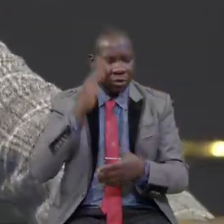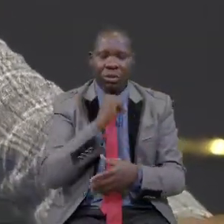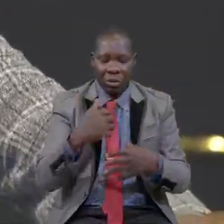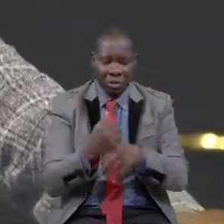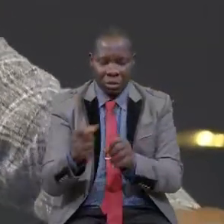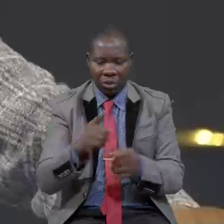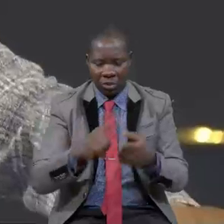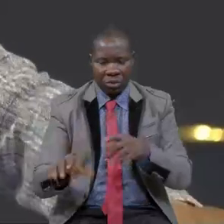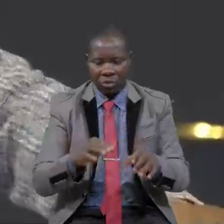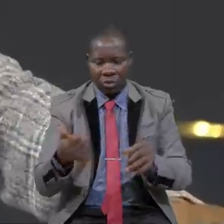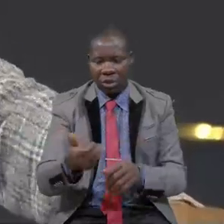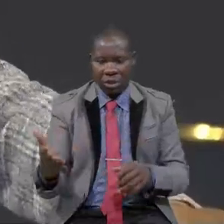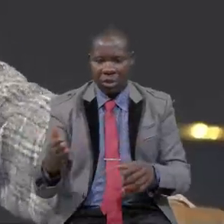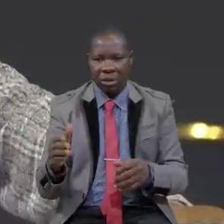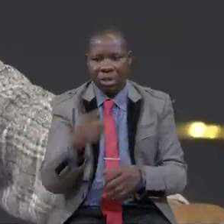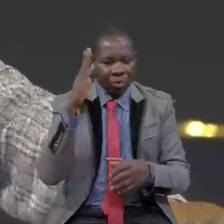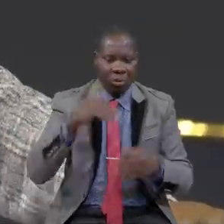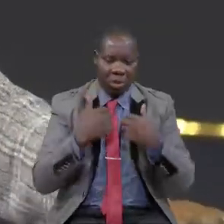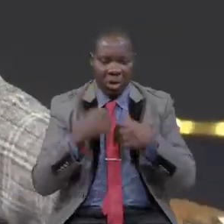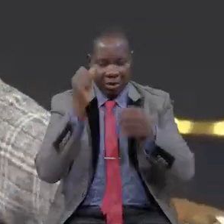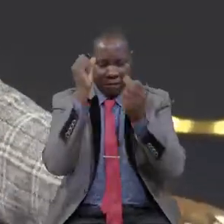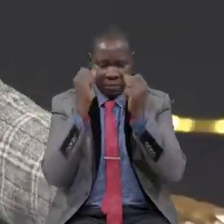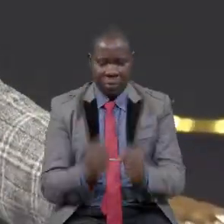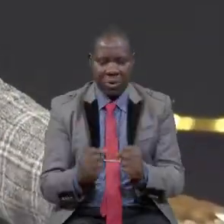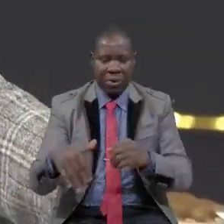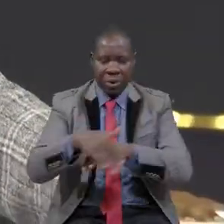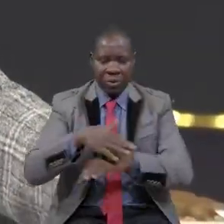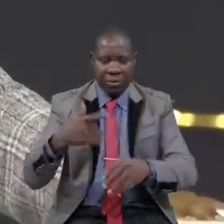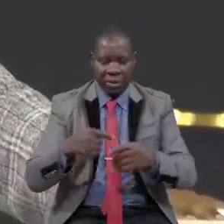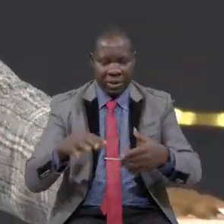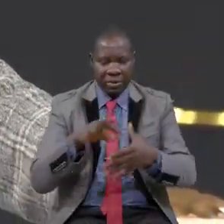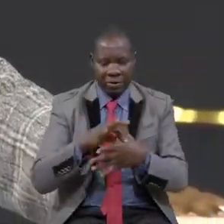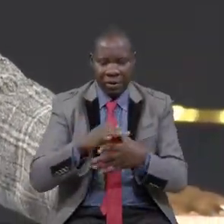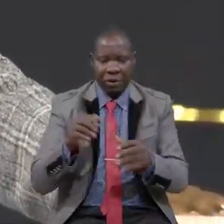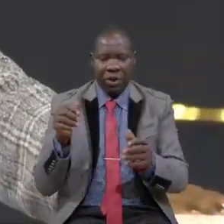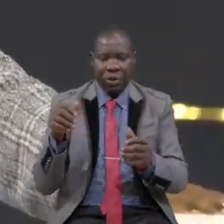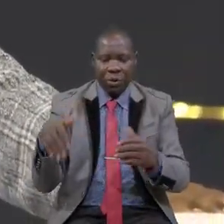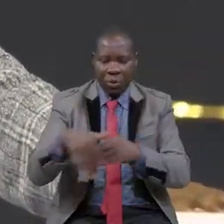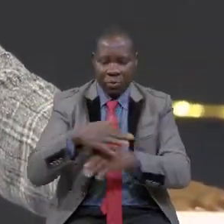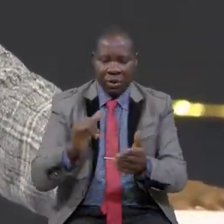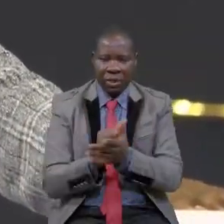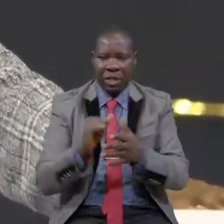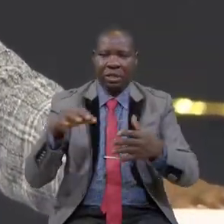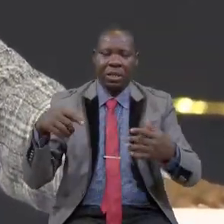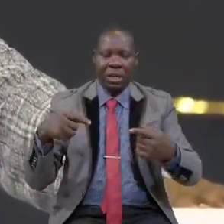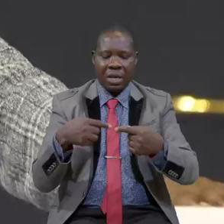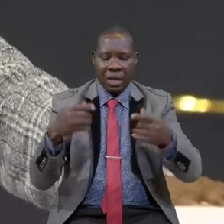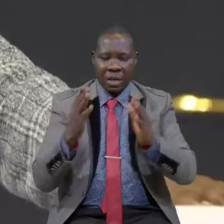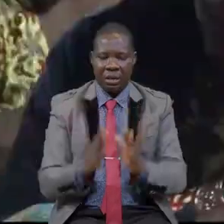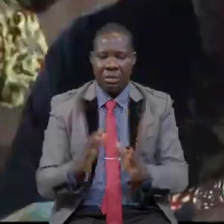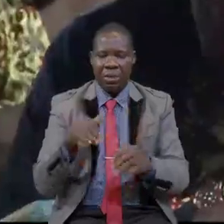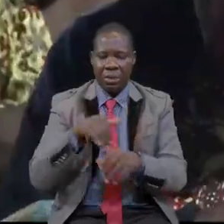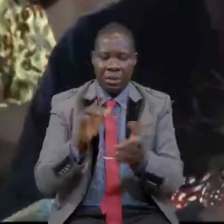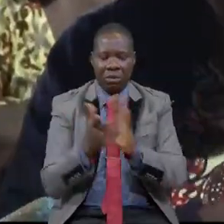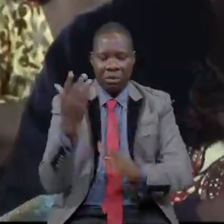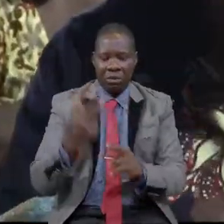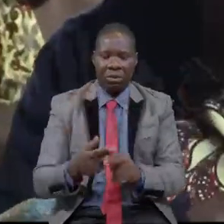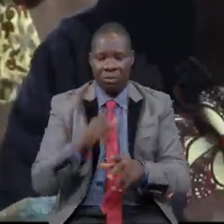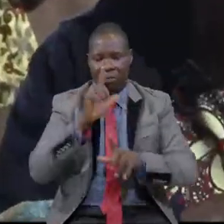power over the flesh over that enemy I have power I have power